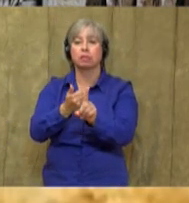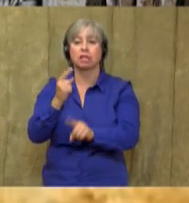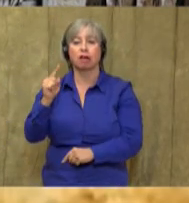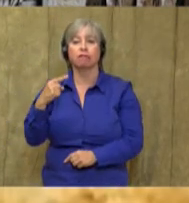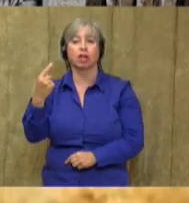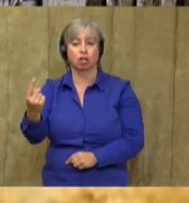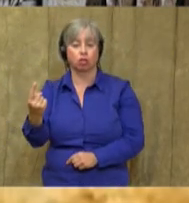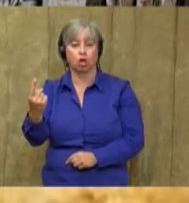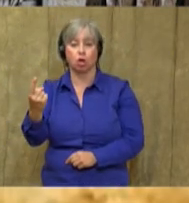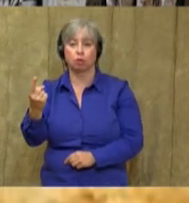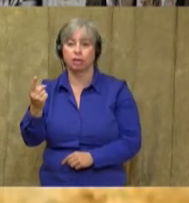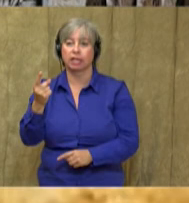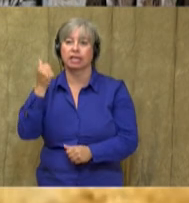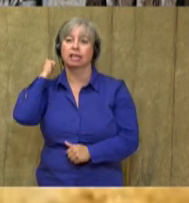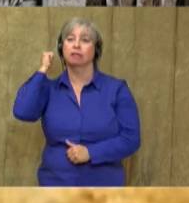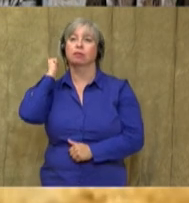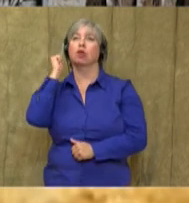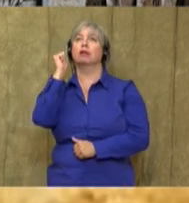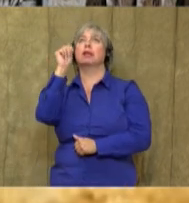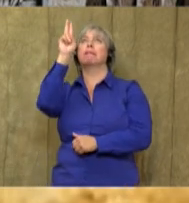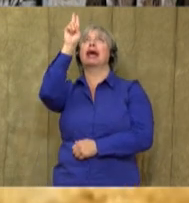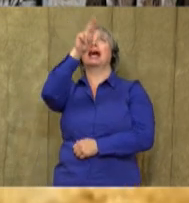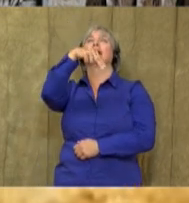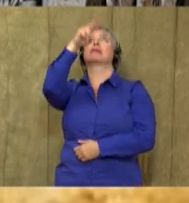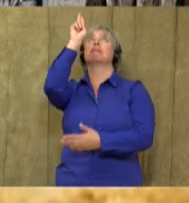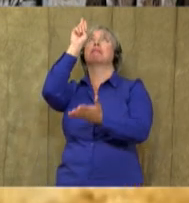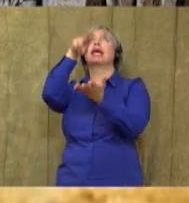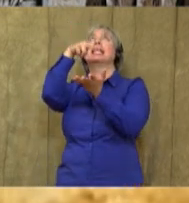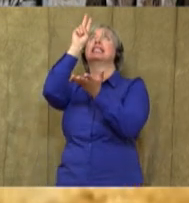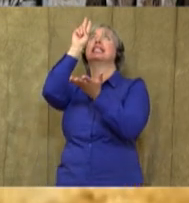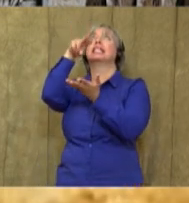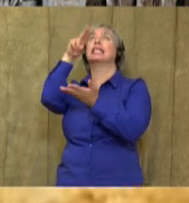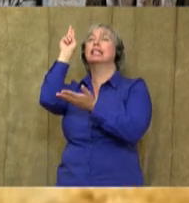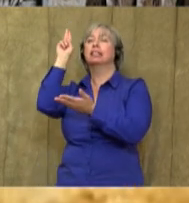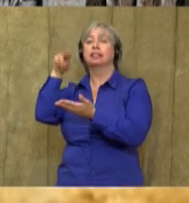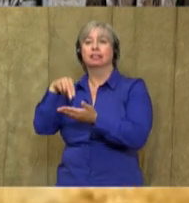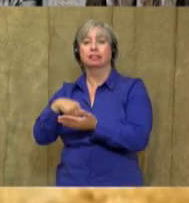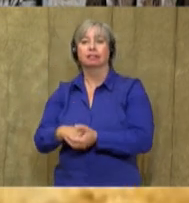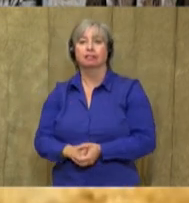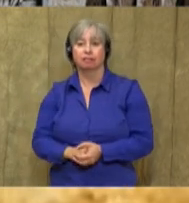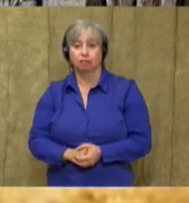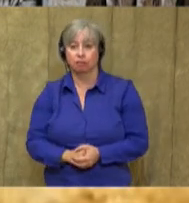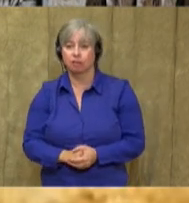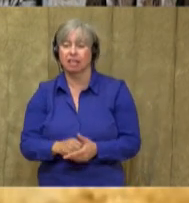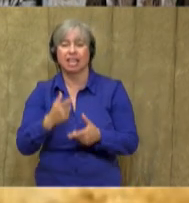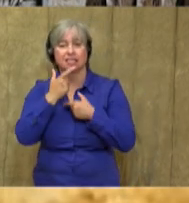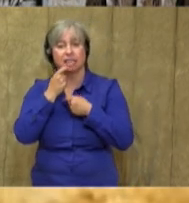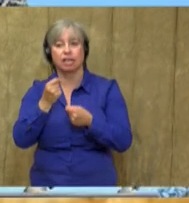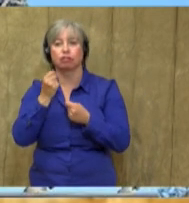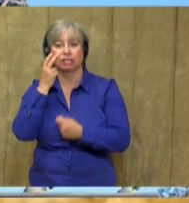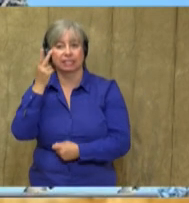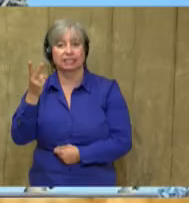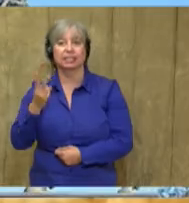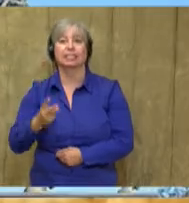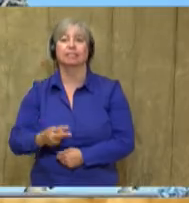laying on his back up on scaffolding. So that's a very, very interesting thing, is the Sistine Chapel.